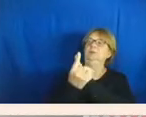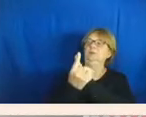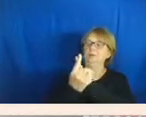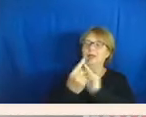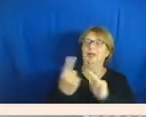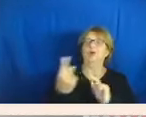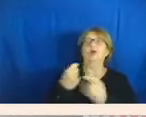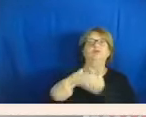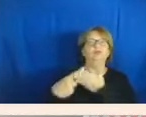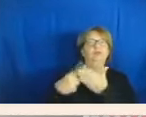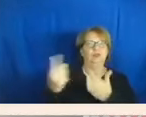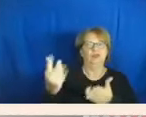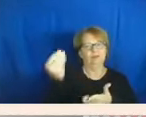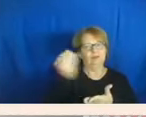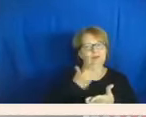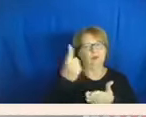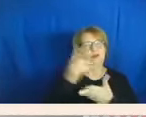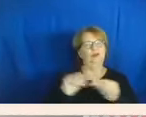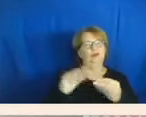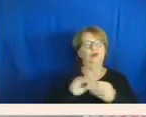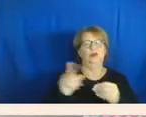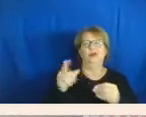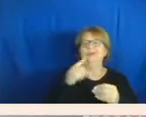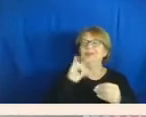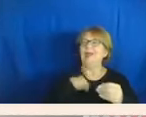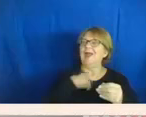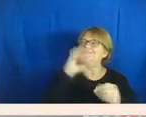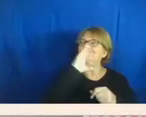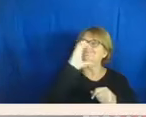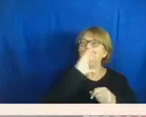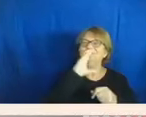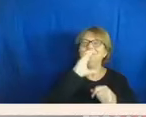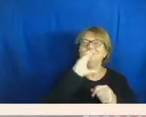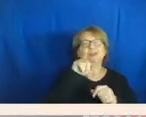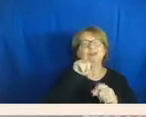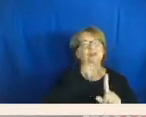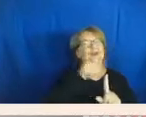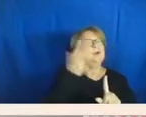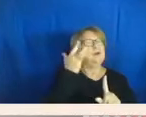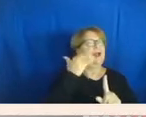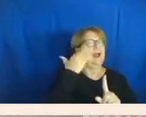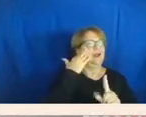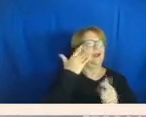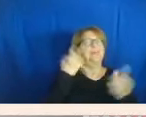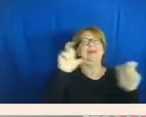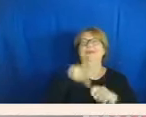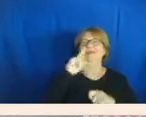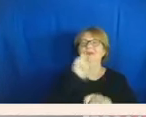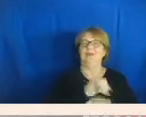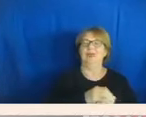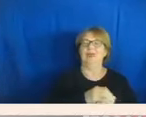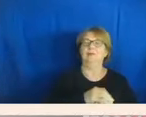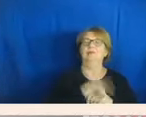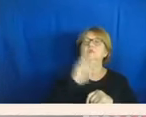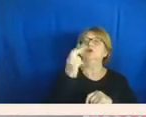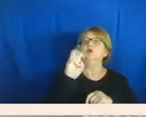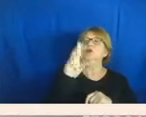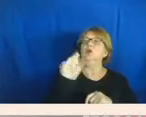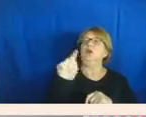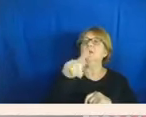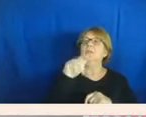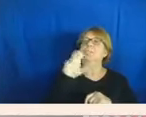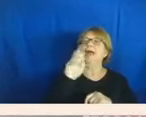story. She says, I'm seeking you out right now because I know there's a big need for this. So Hewlett-Packard has 700 positions